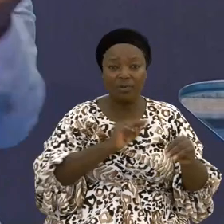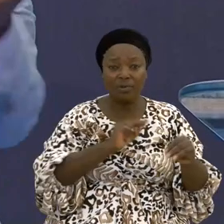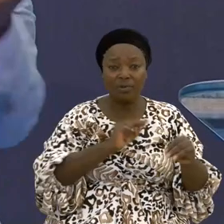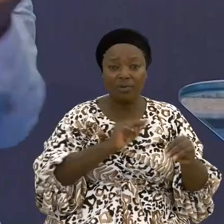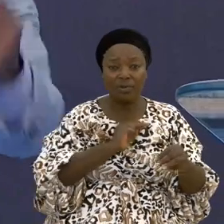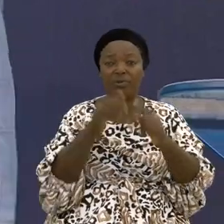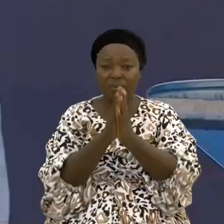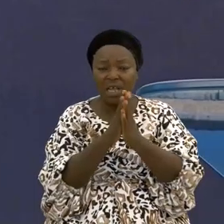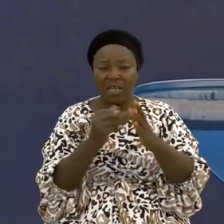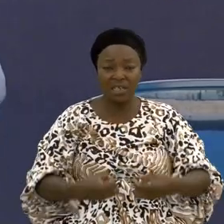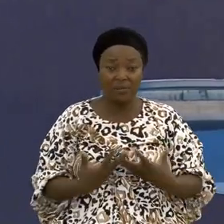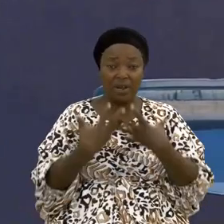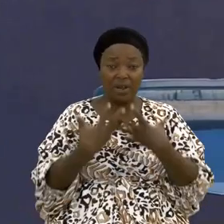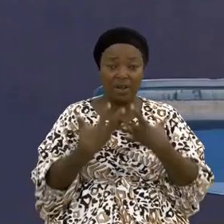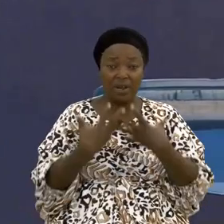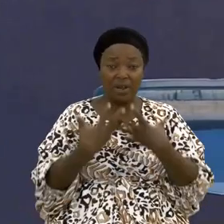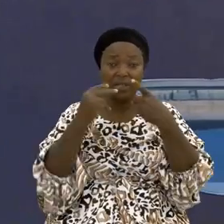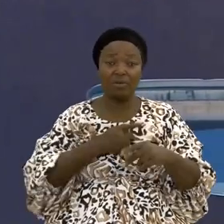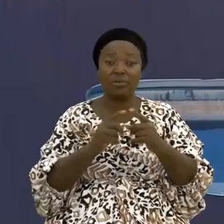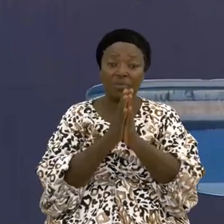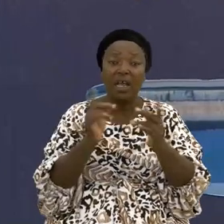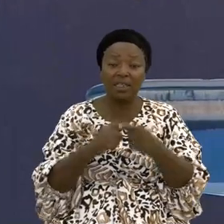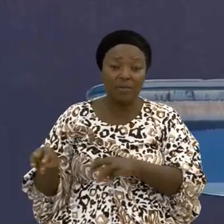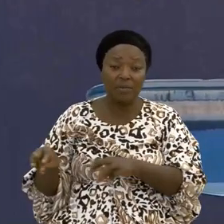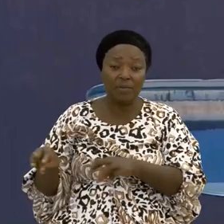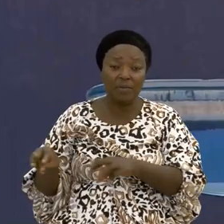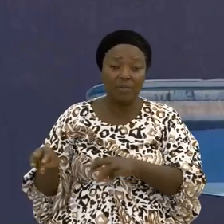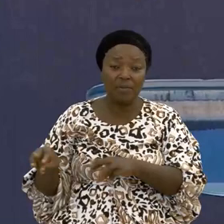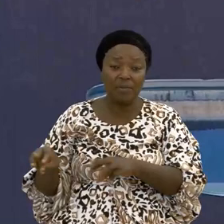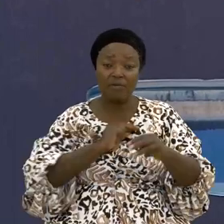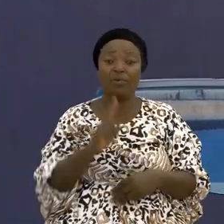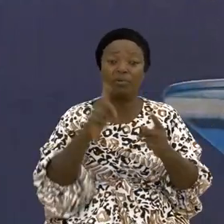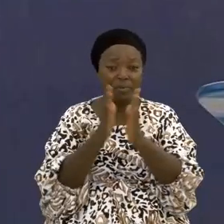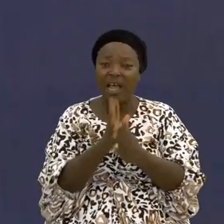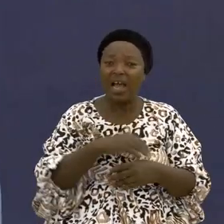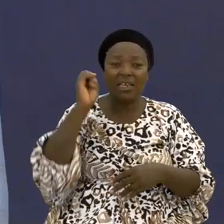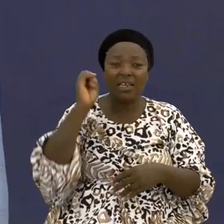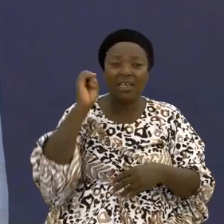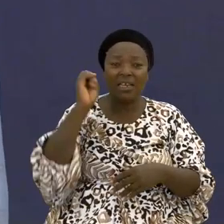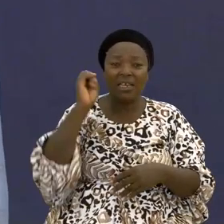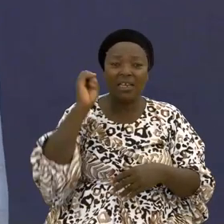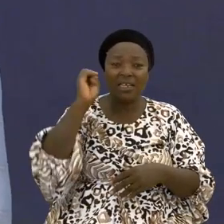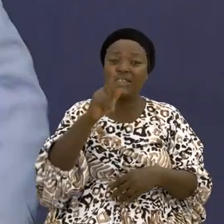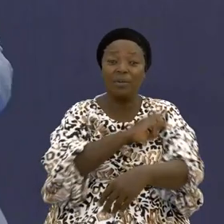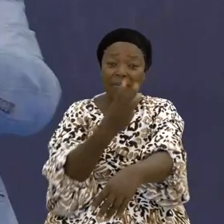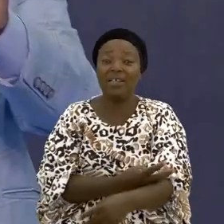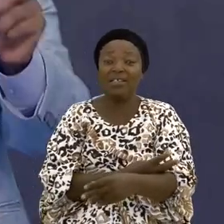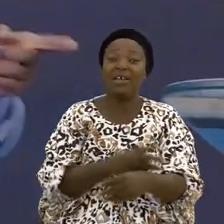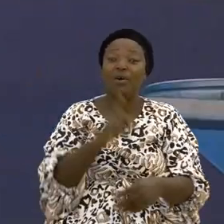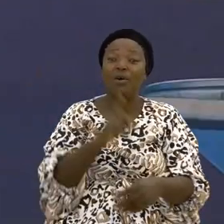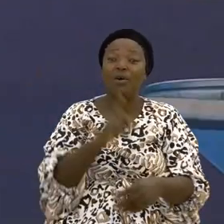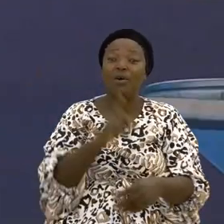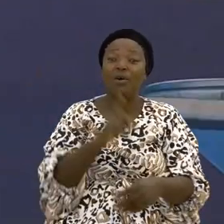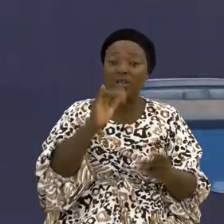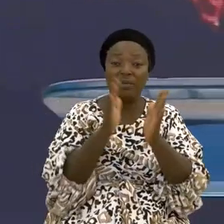He inspires us to pray. He stirs us up to pray. And he is the mighty intercessor.